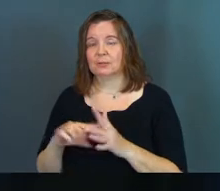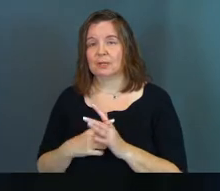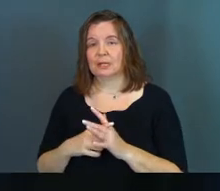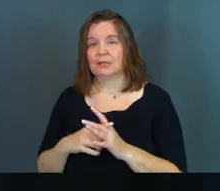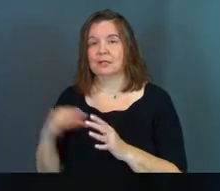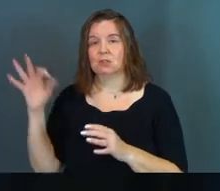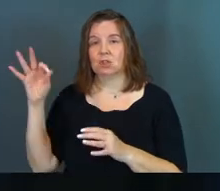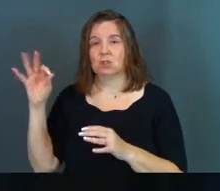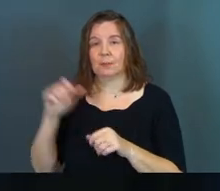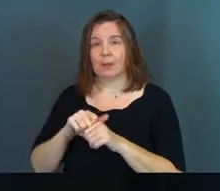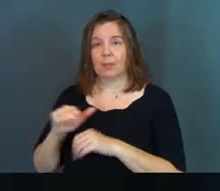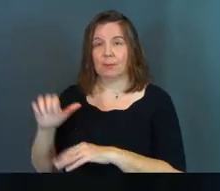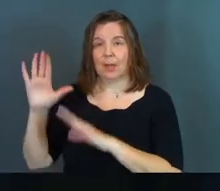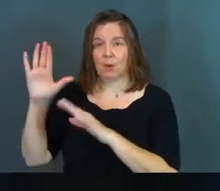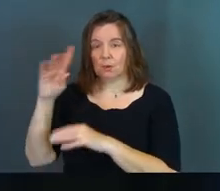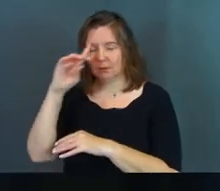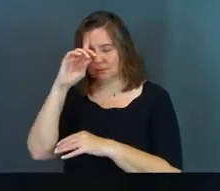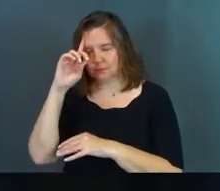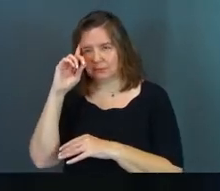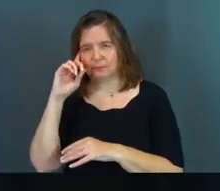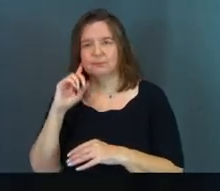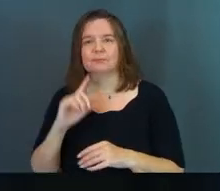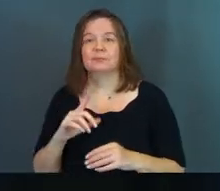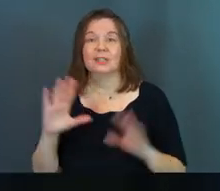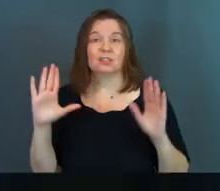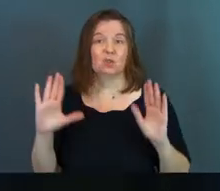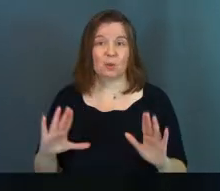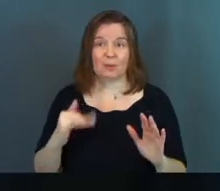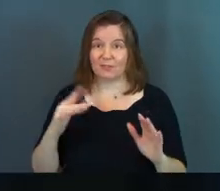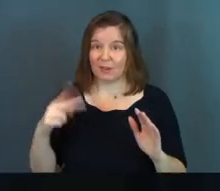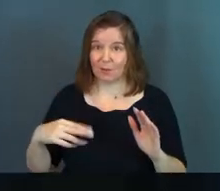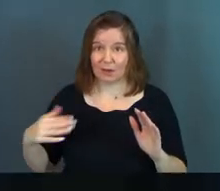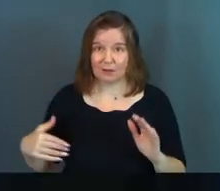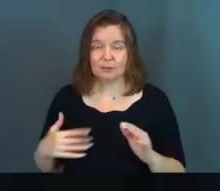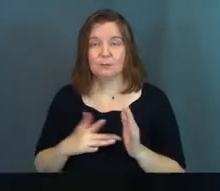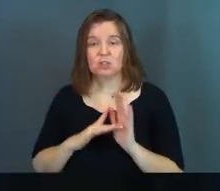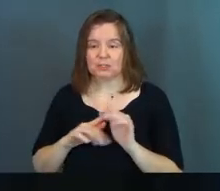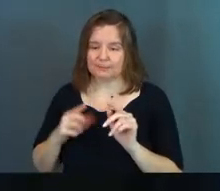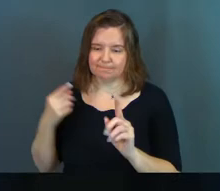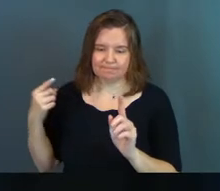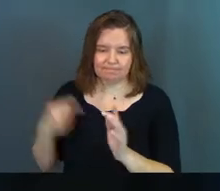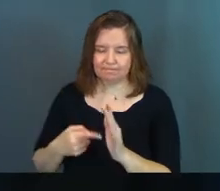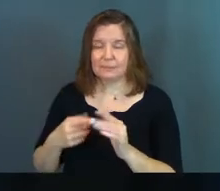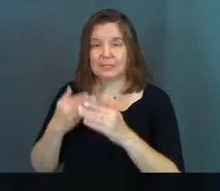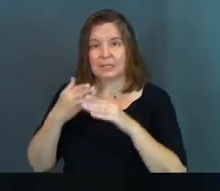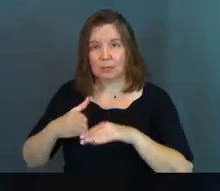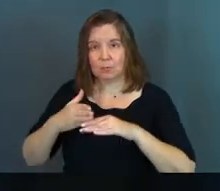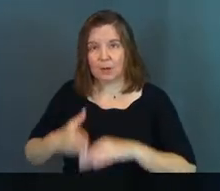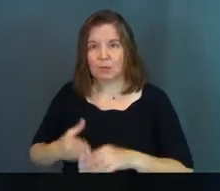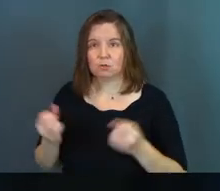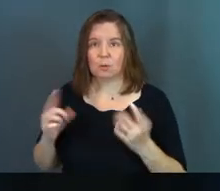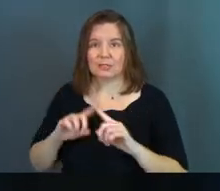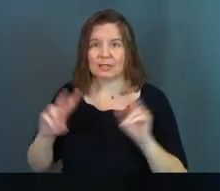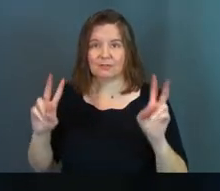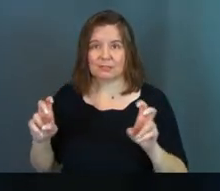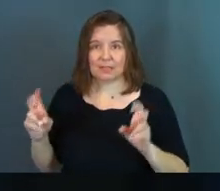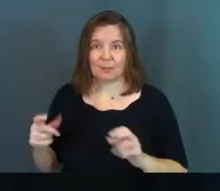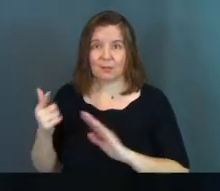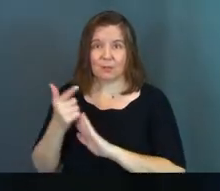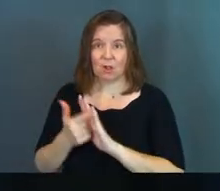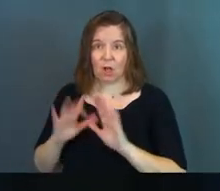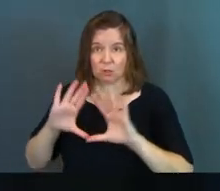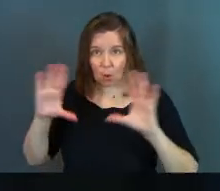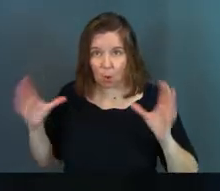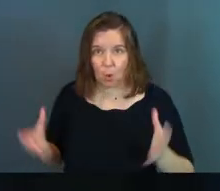the Sermon on the Mount. If you've read through the Sermon on the Mount, if you haven't, you should. It's great. But Jesus just gets after it, okay? He starts breaking down so many different topics of the law